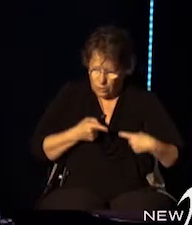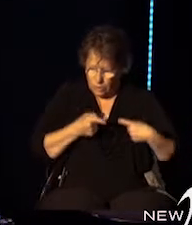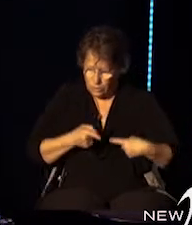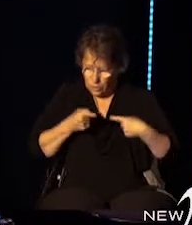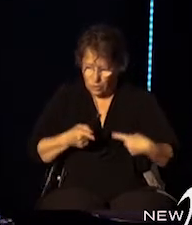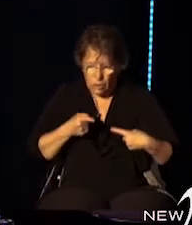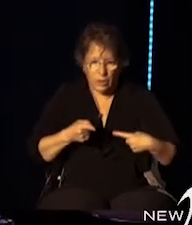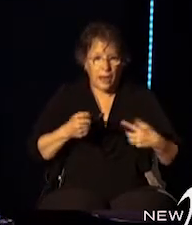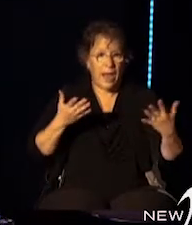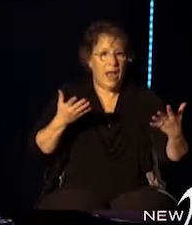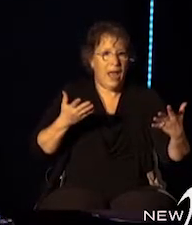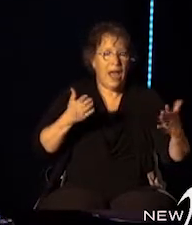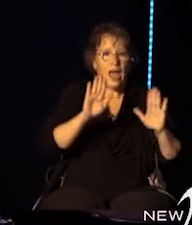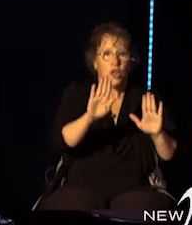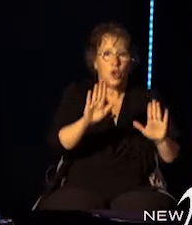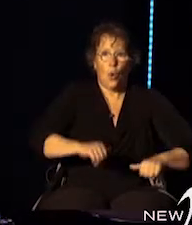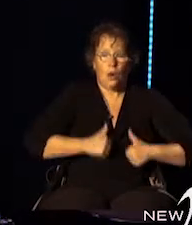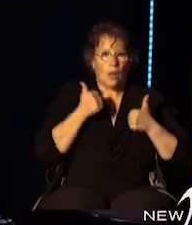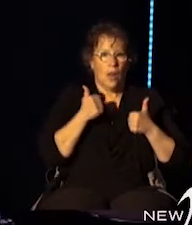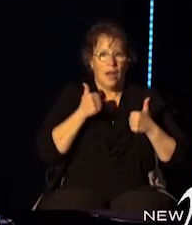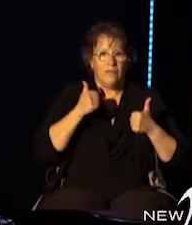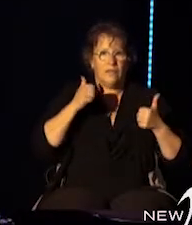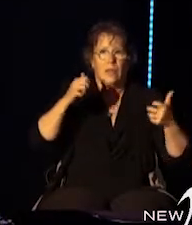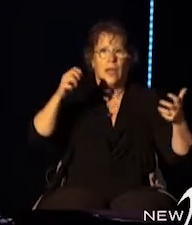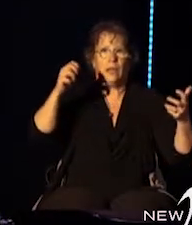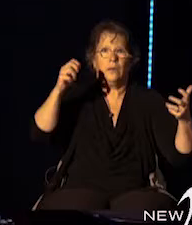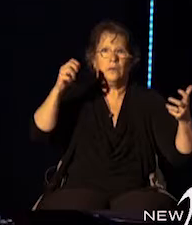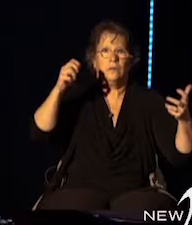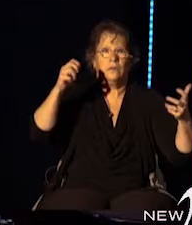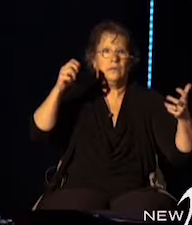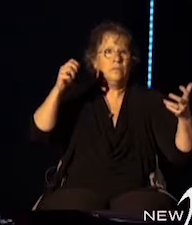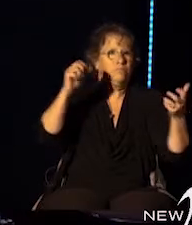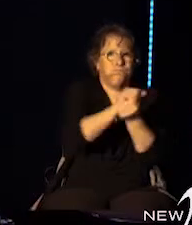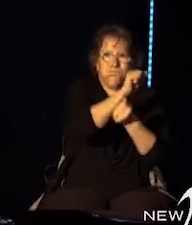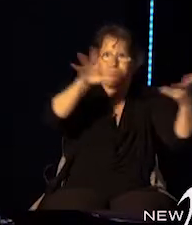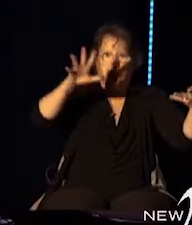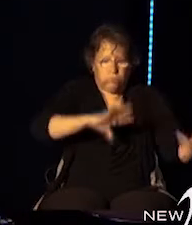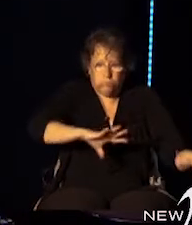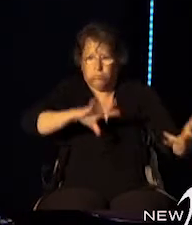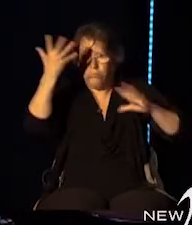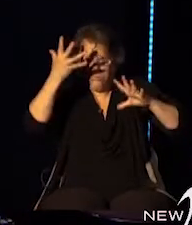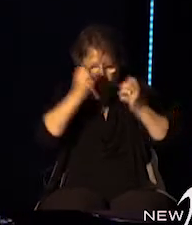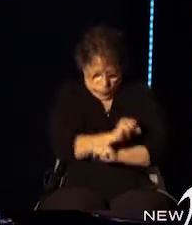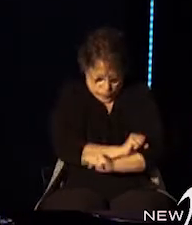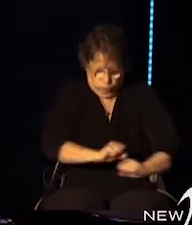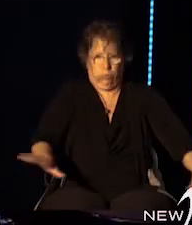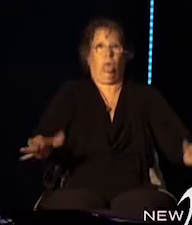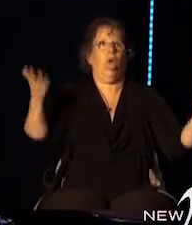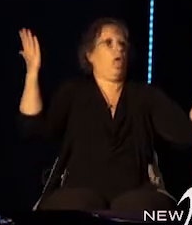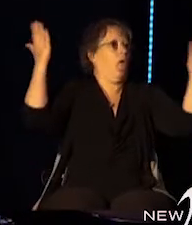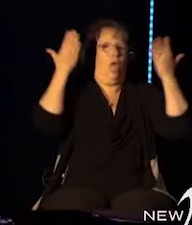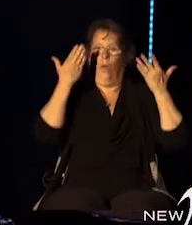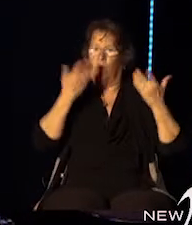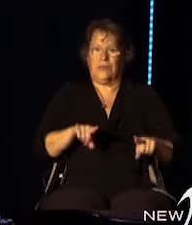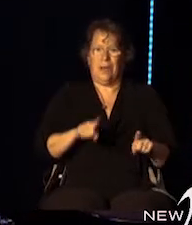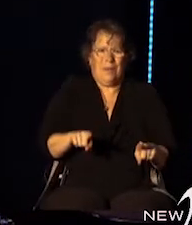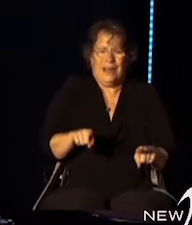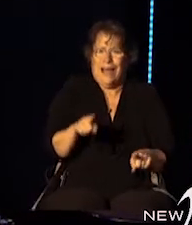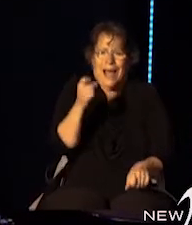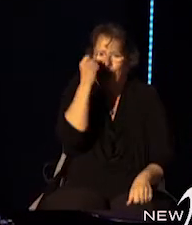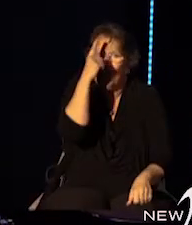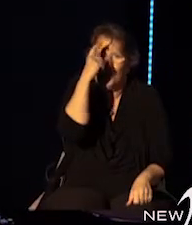out of the bottom, have you ever sat there stunned, not being able to make words or make sense of how this works with your faith?